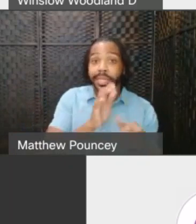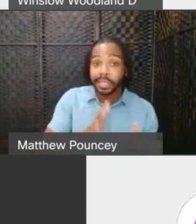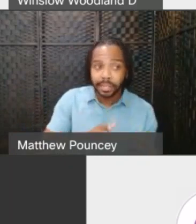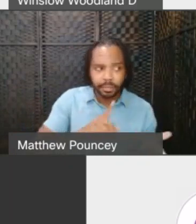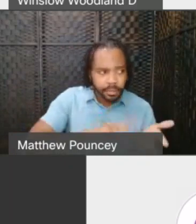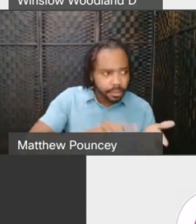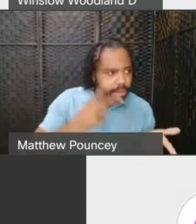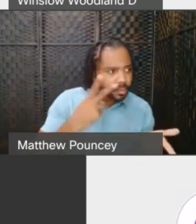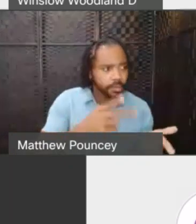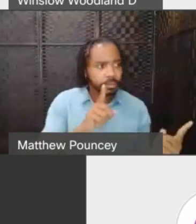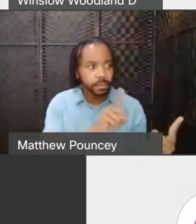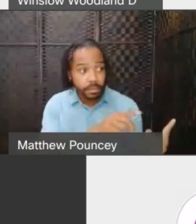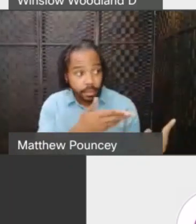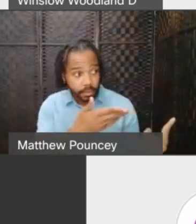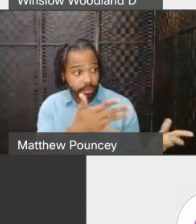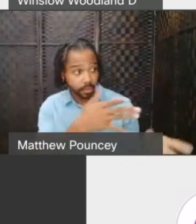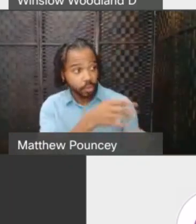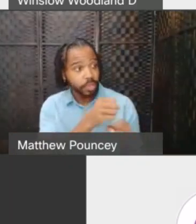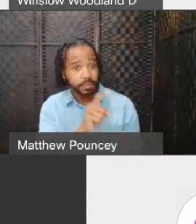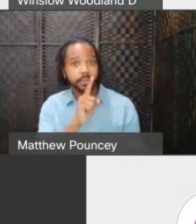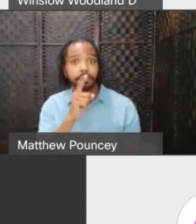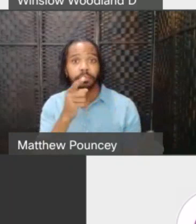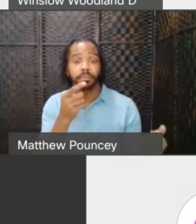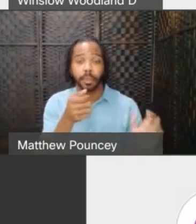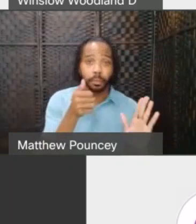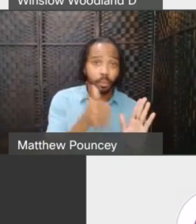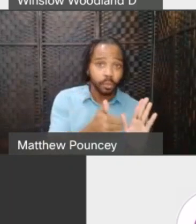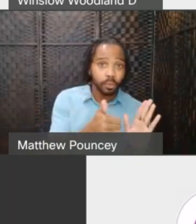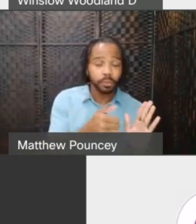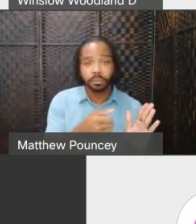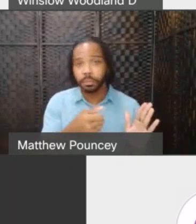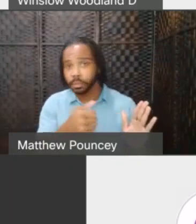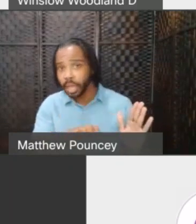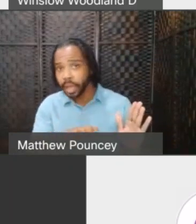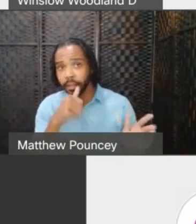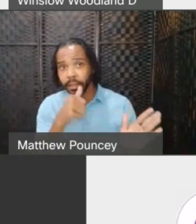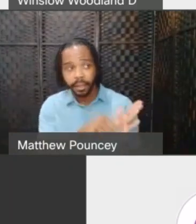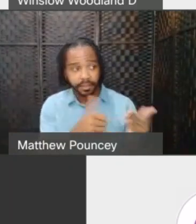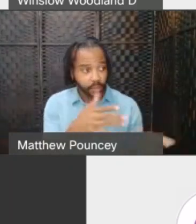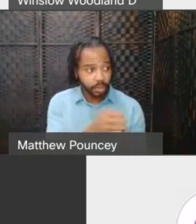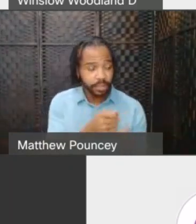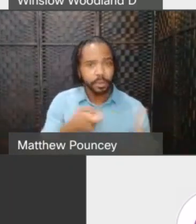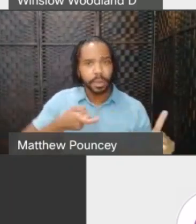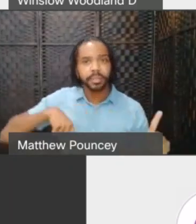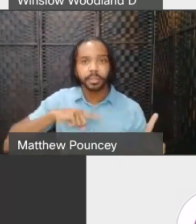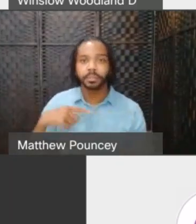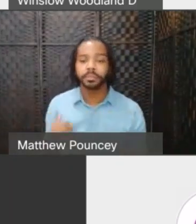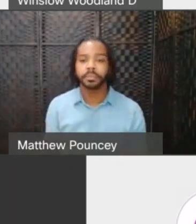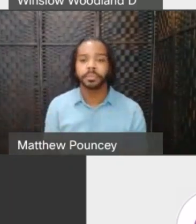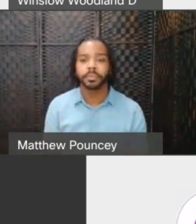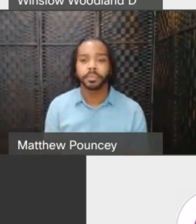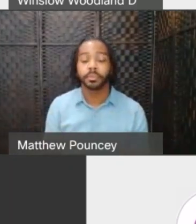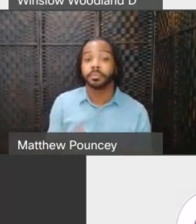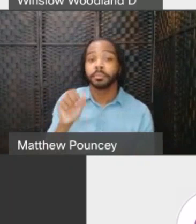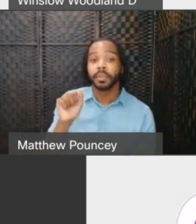to see if they have received an approval or denial letter from us. And